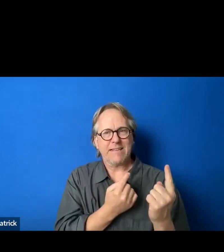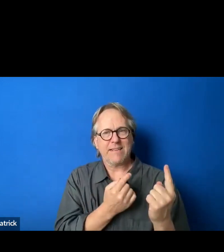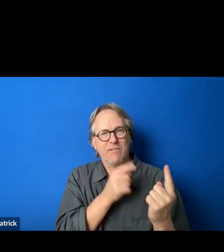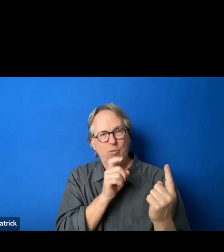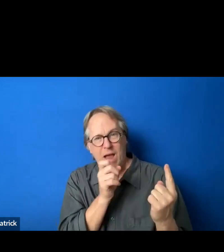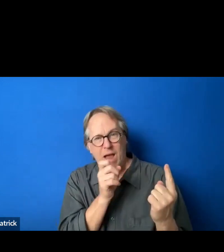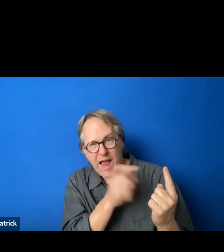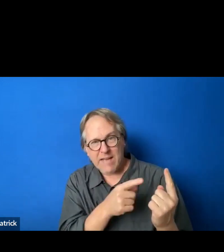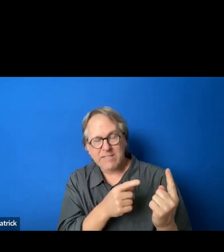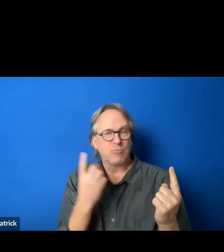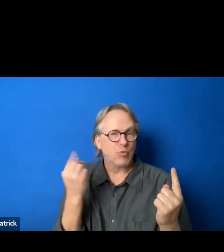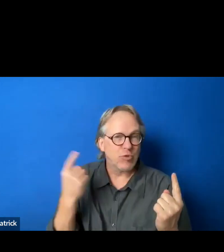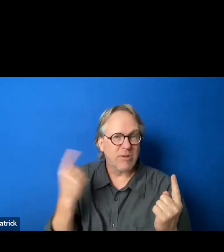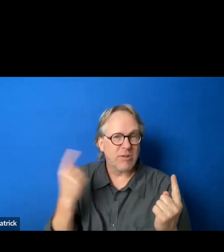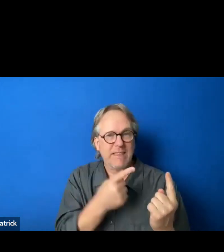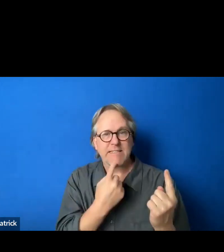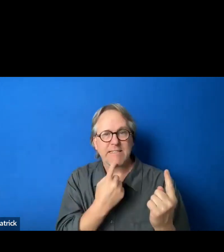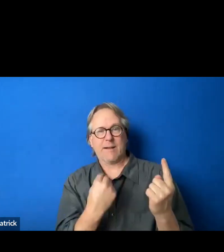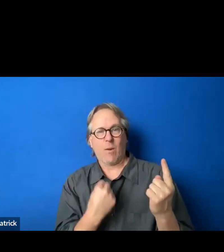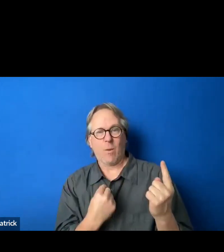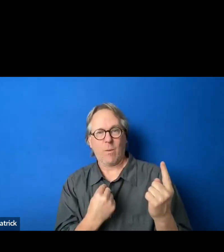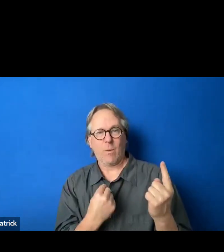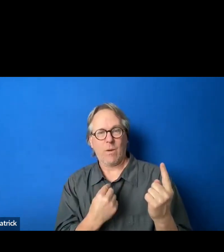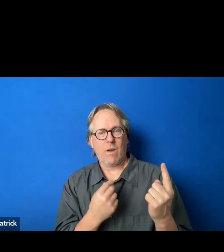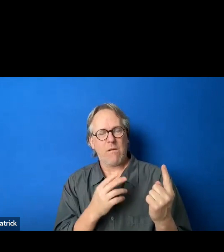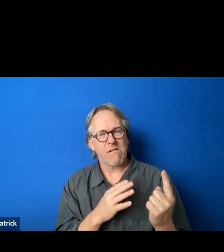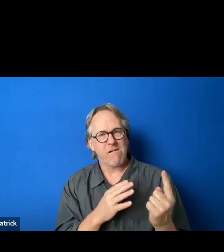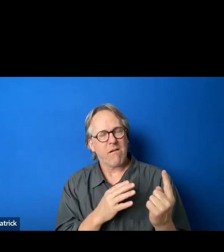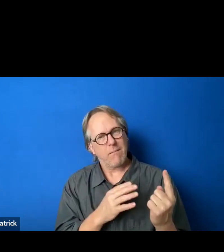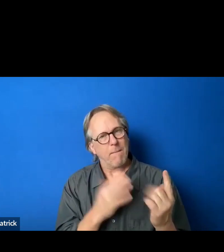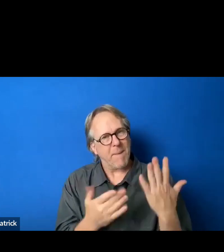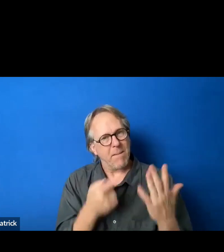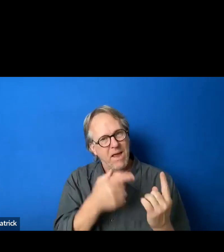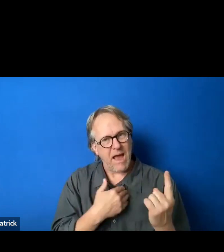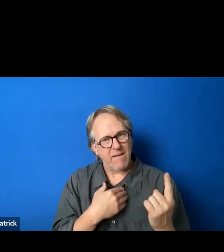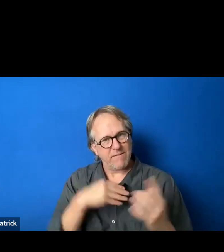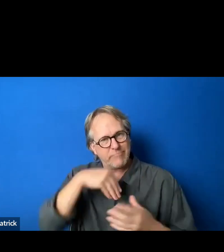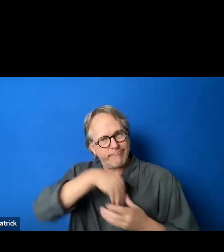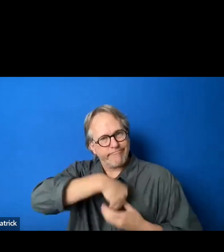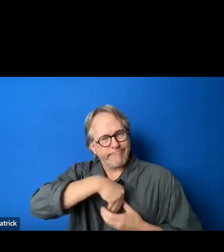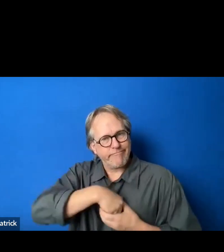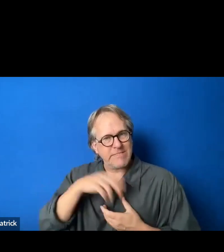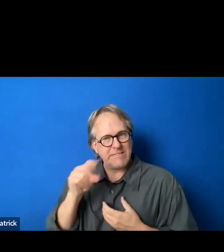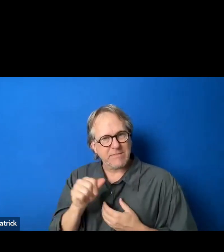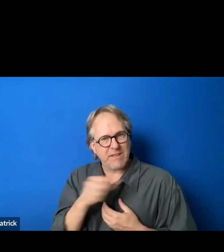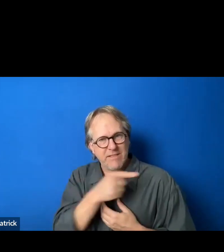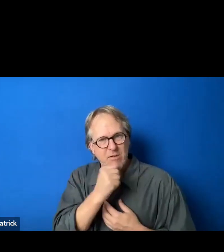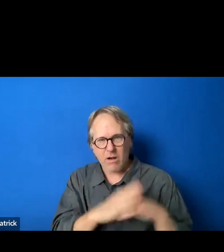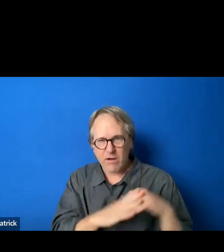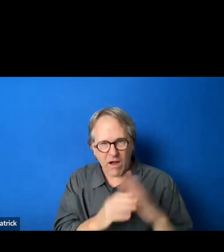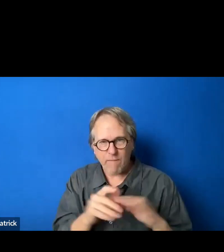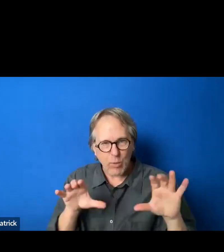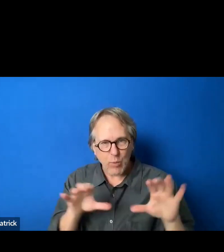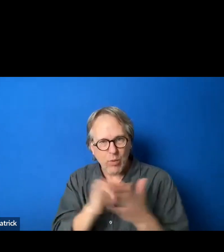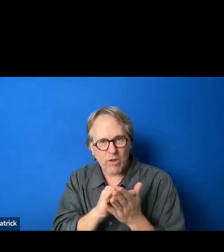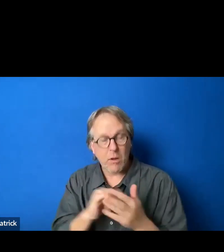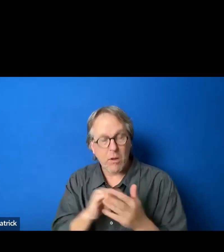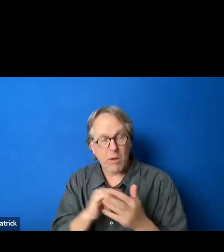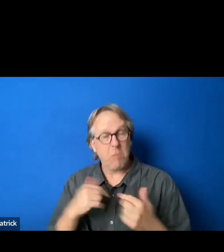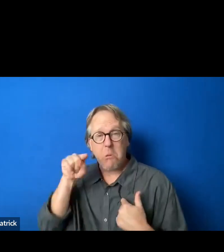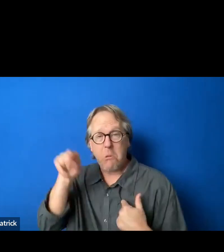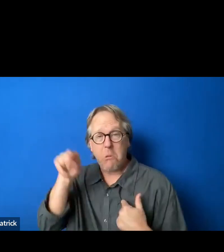do this thing because it's not something that's going to be comfortable for them even though it's comfortable for